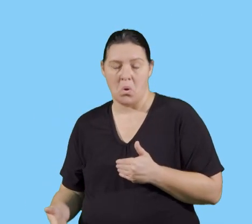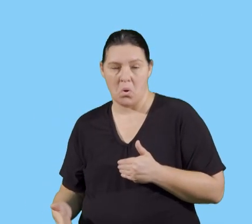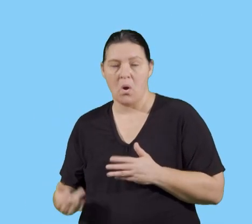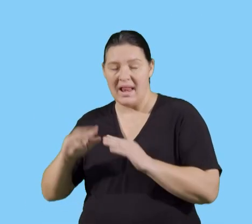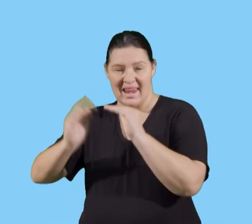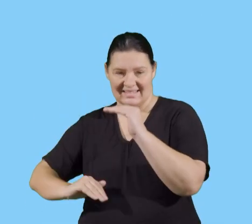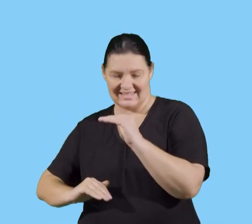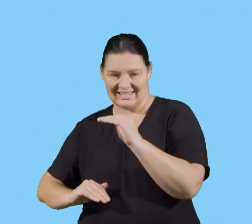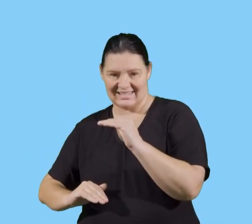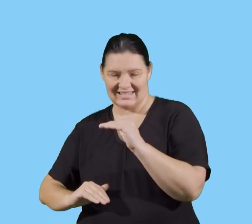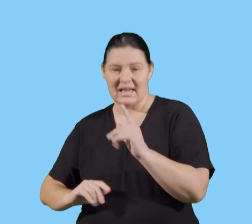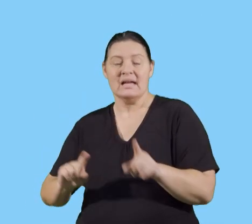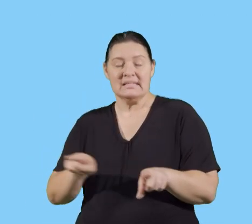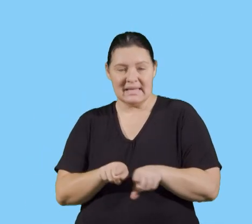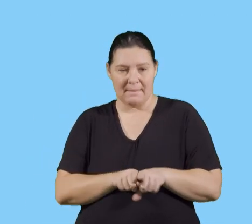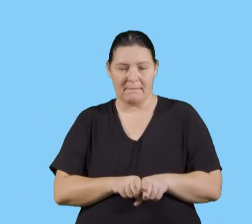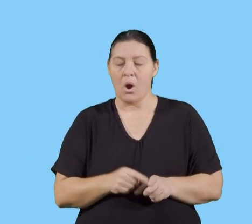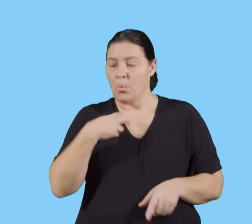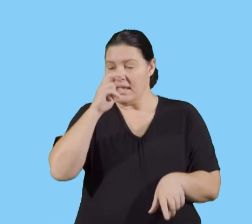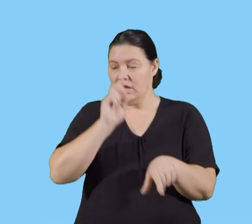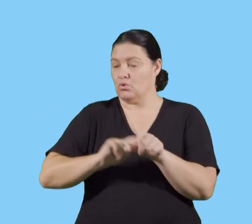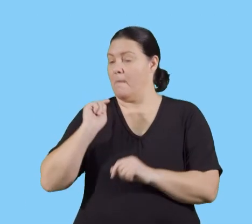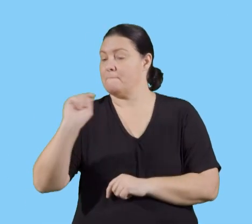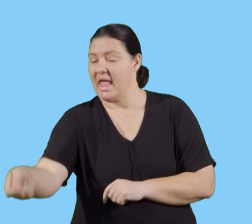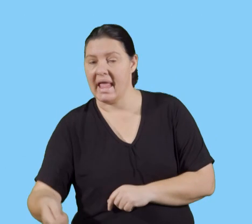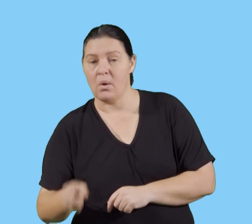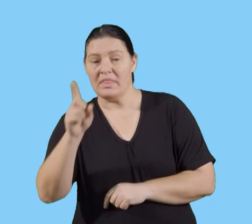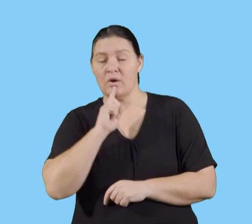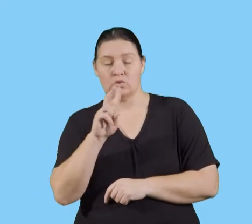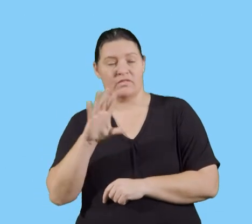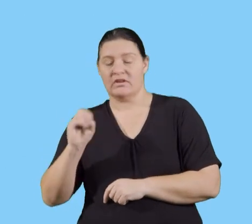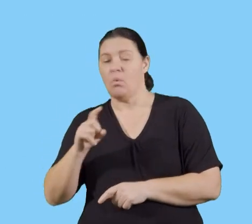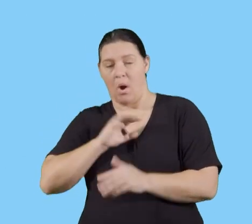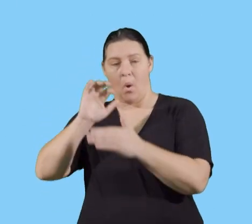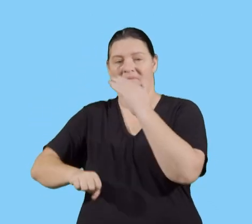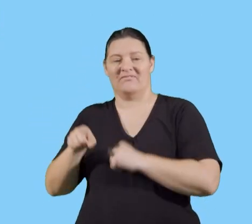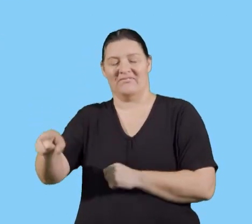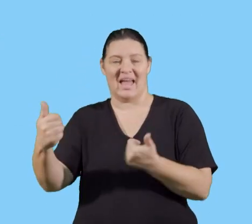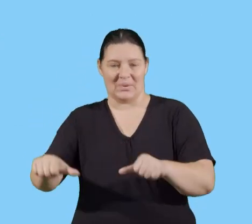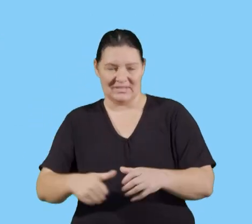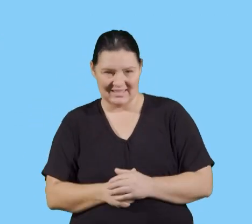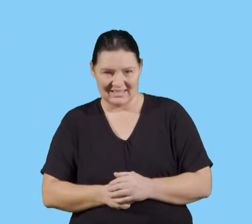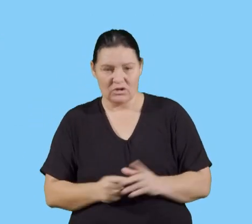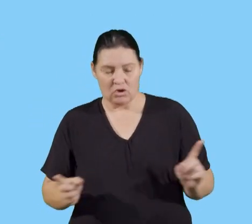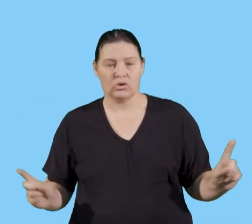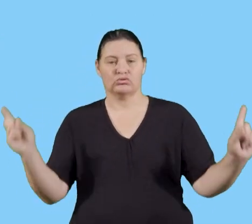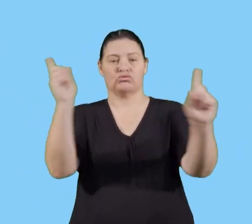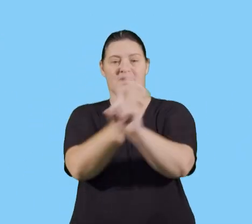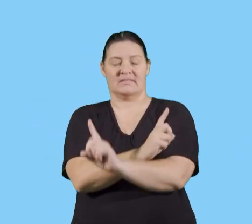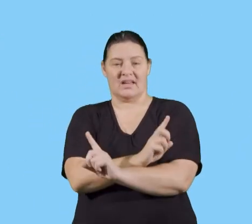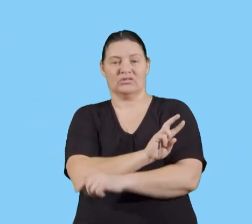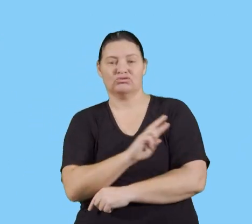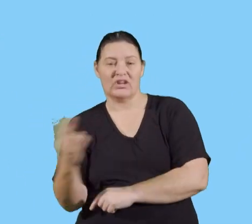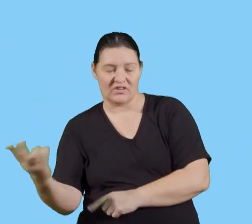creditors. We don't owe them 1,250 anymore. We have made a transfer between our